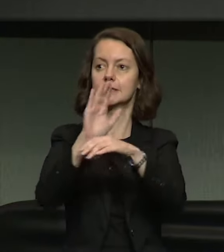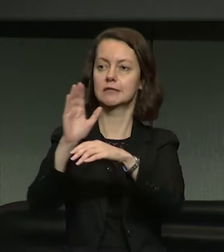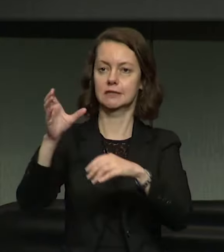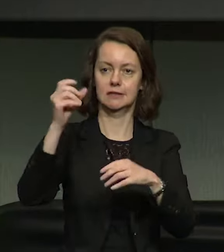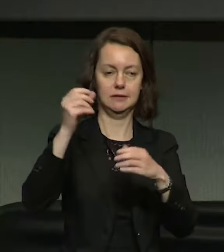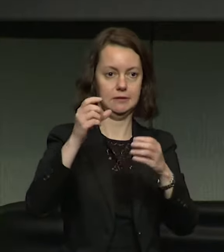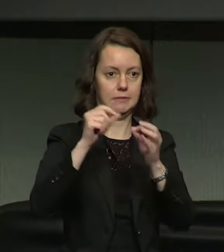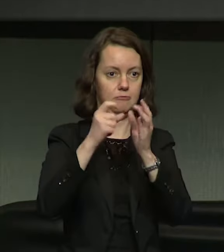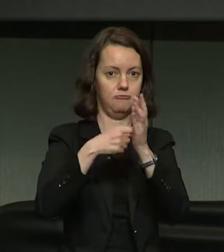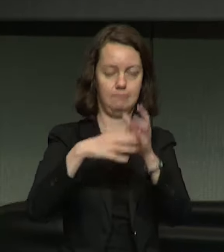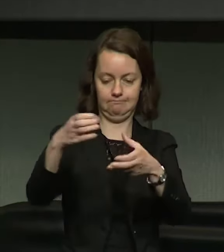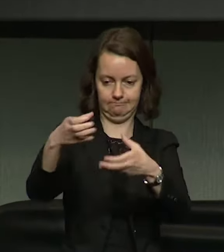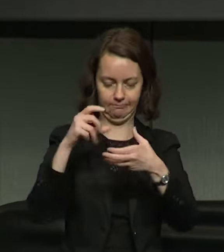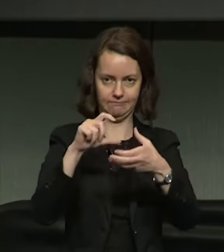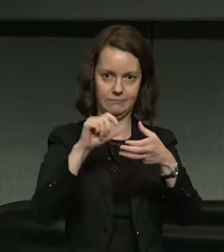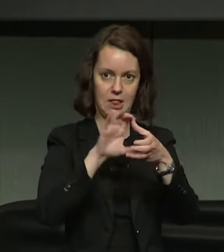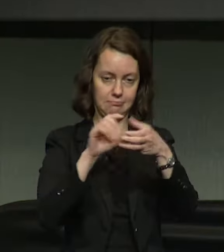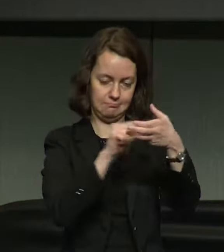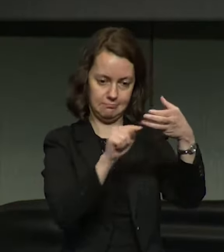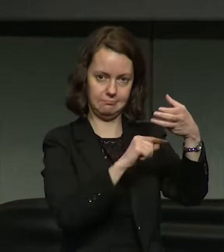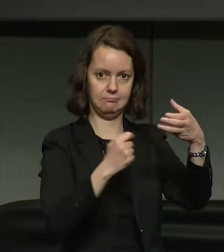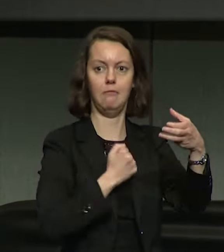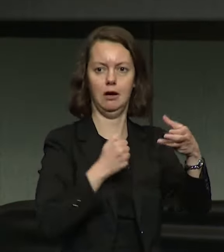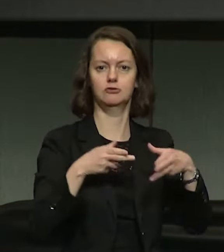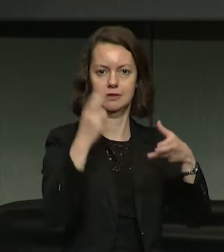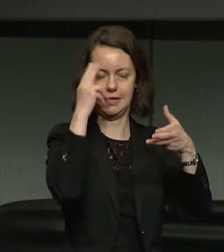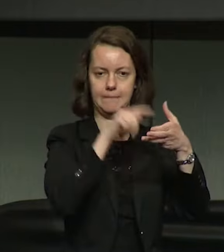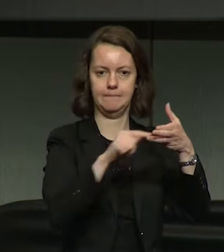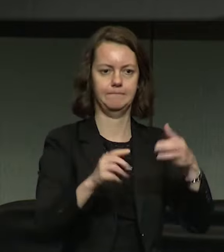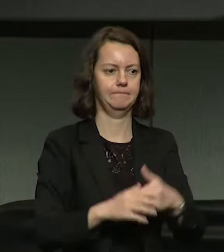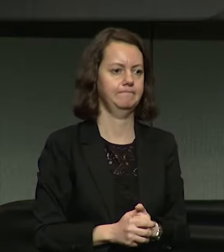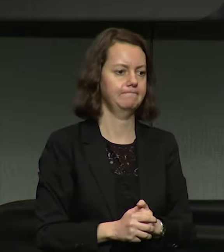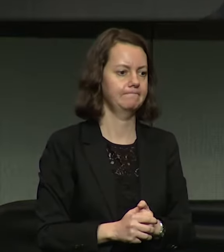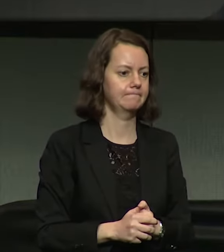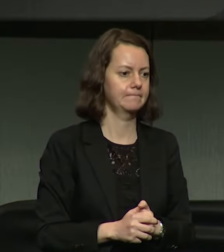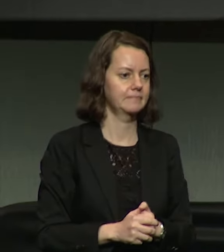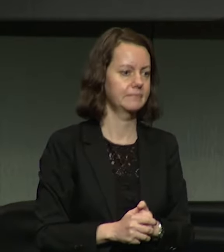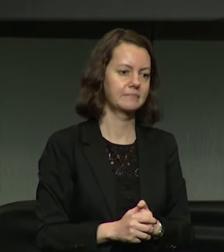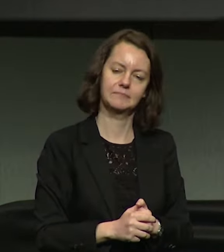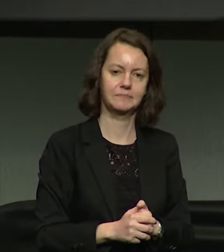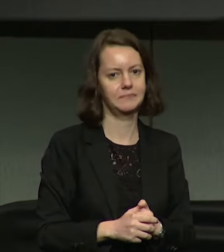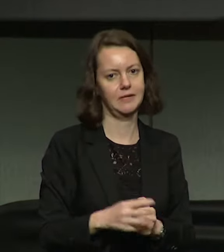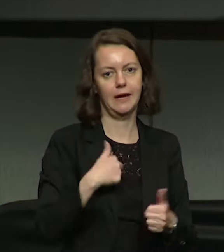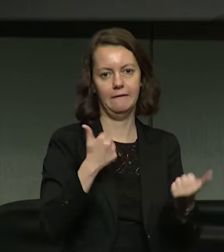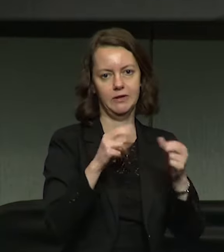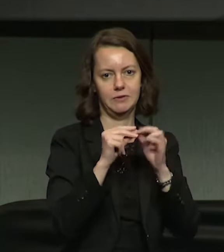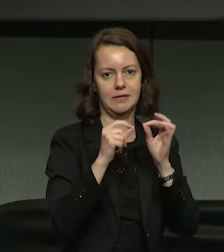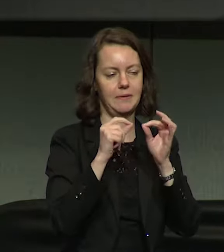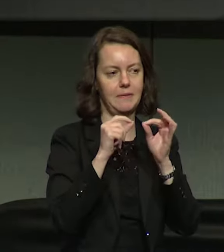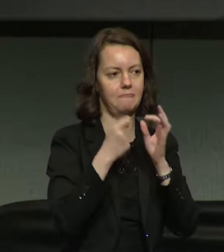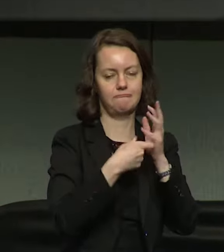my street. And so it's on there. Me and Bundaberg rum, we don't talk anymore.